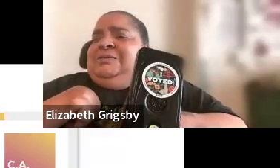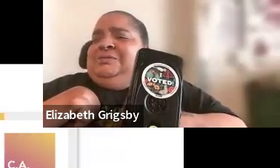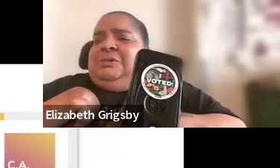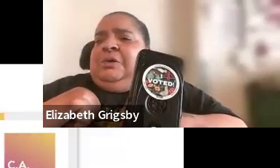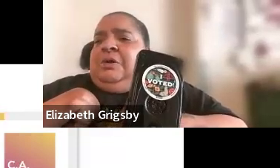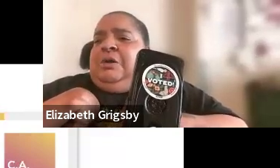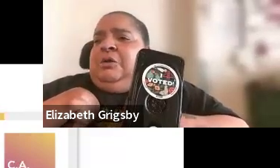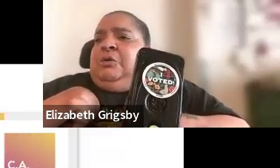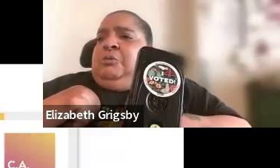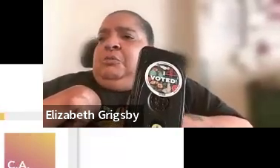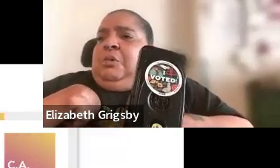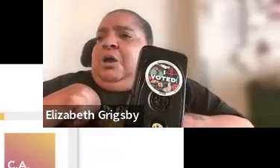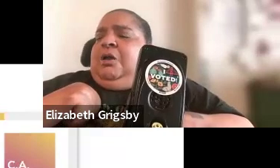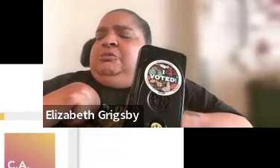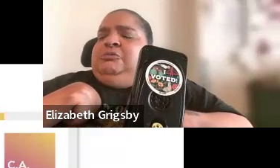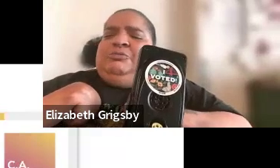understand